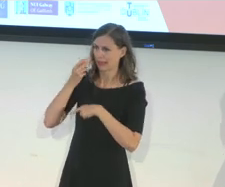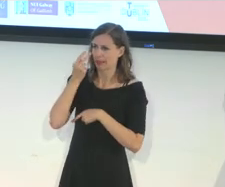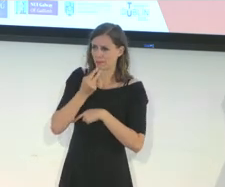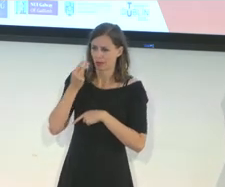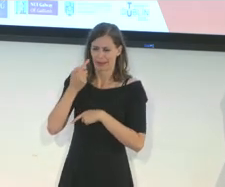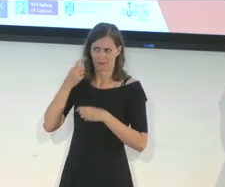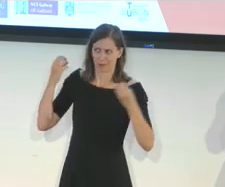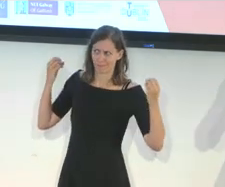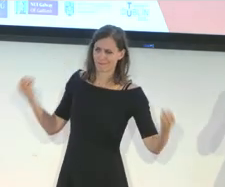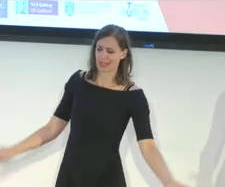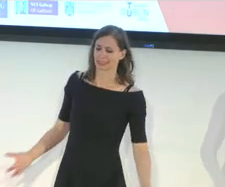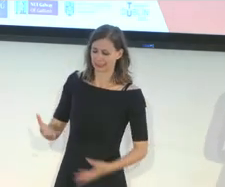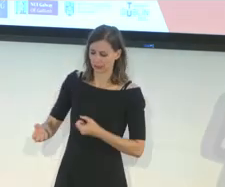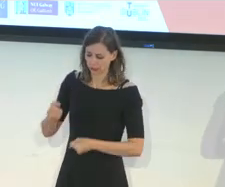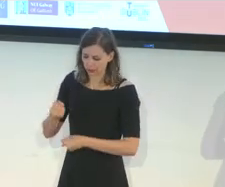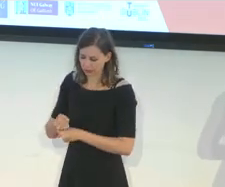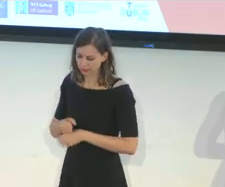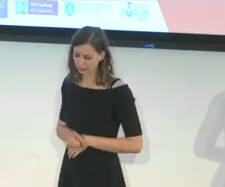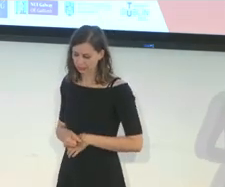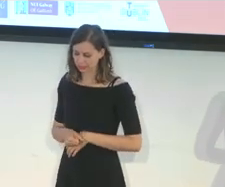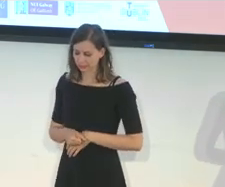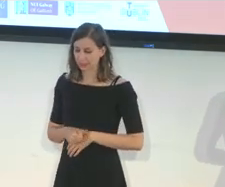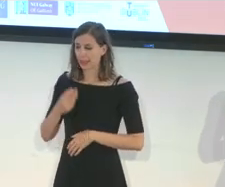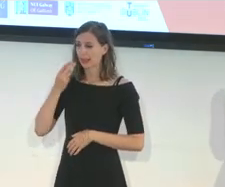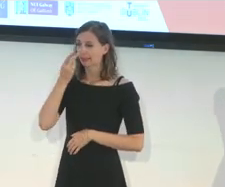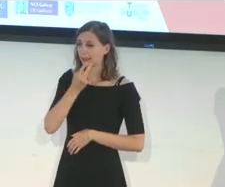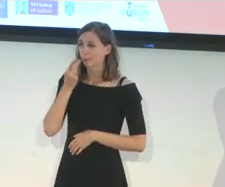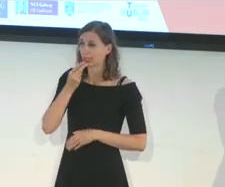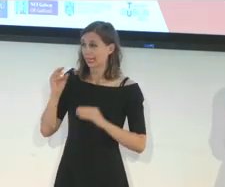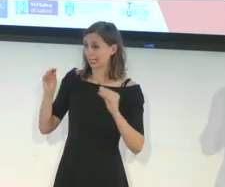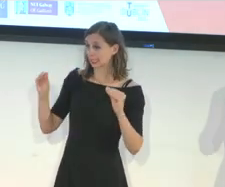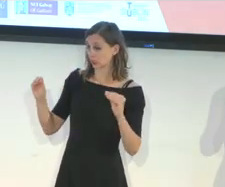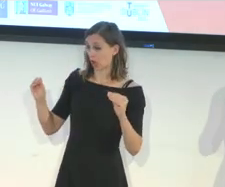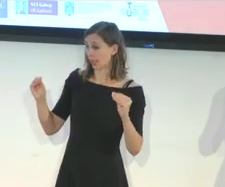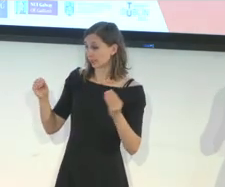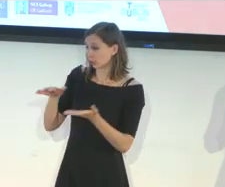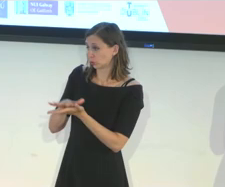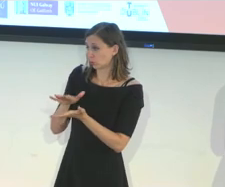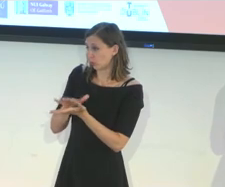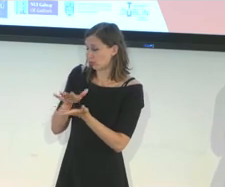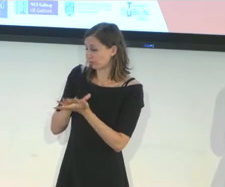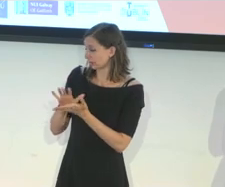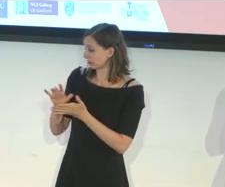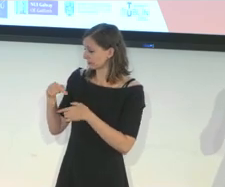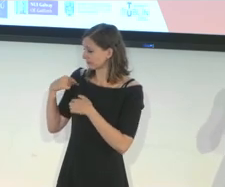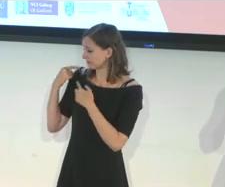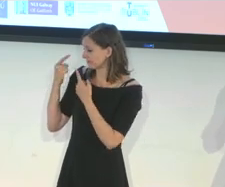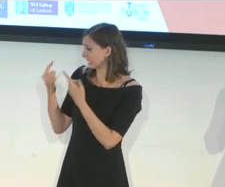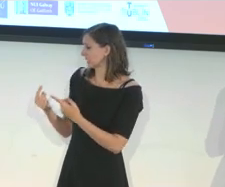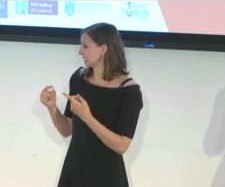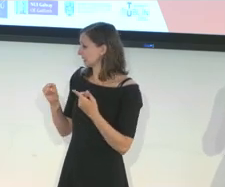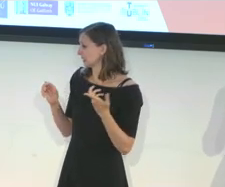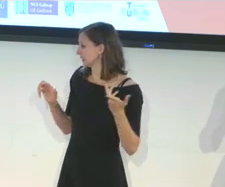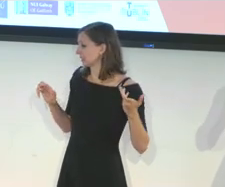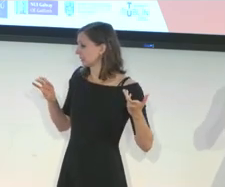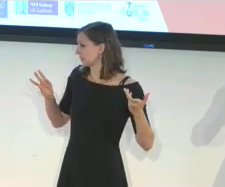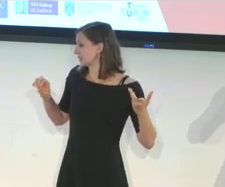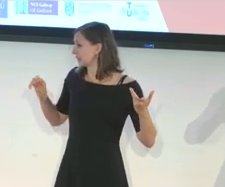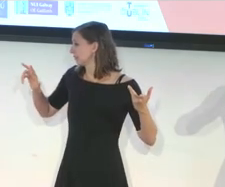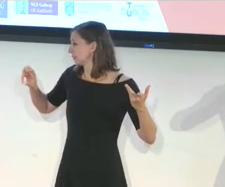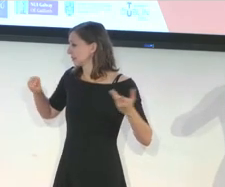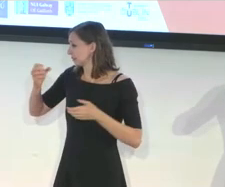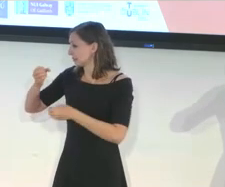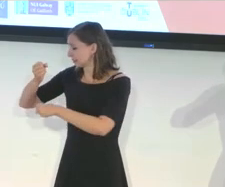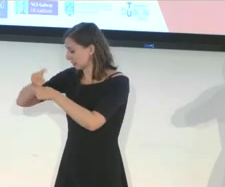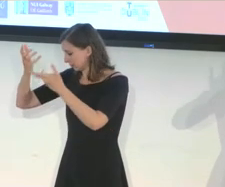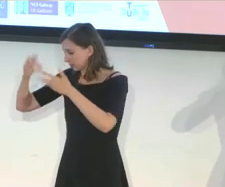been taught in schools mainly in the past few decades. It is most extensively used by deaf and hard of hearing